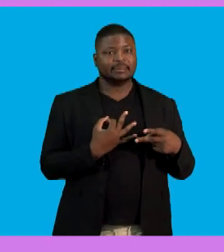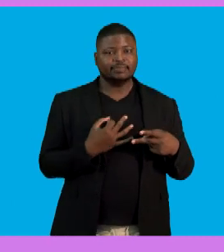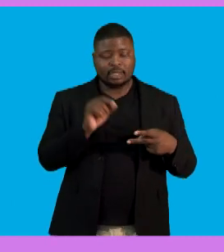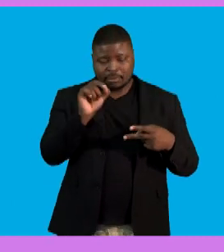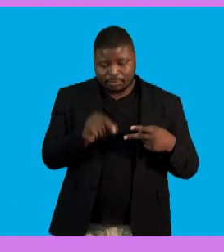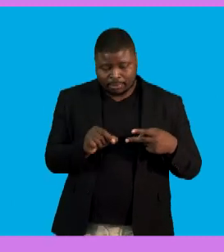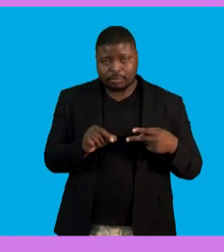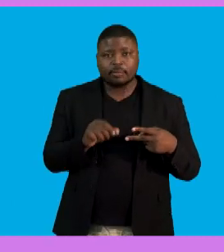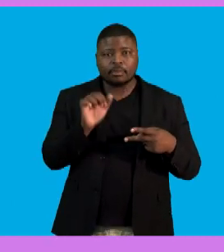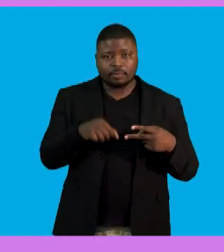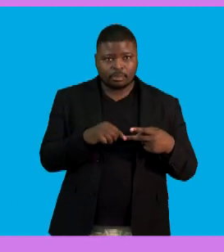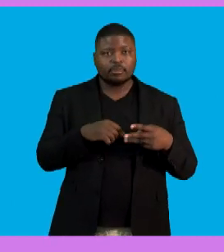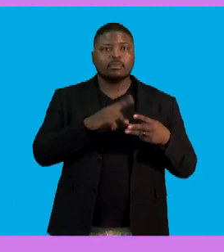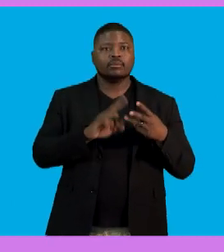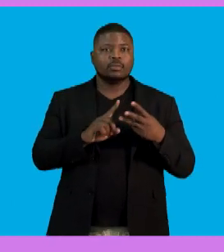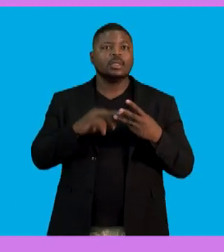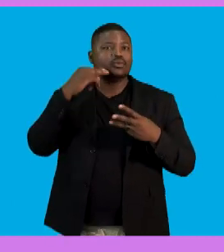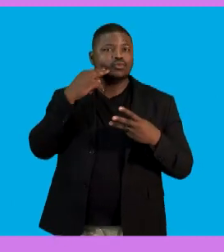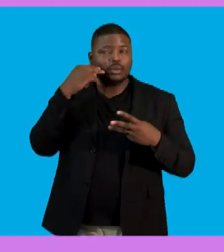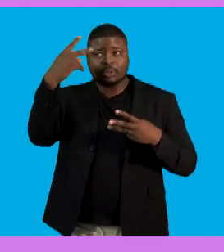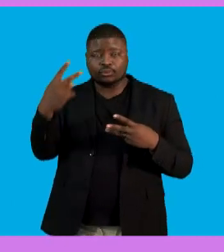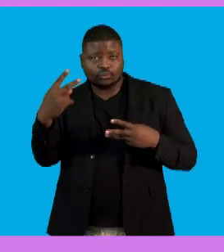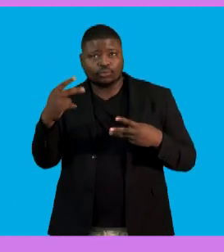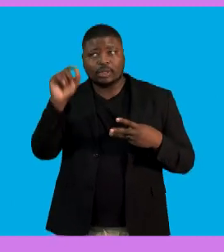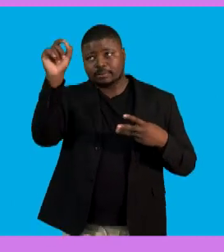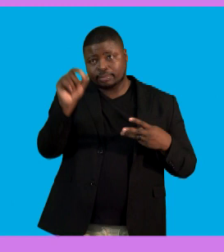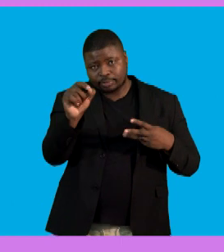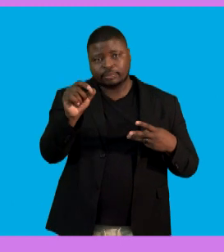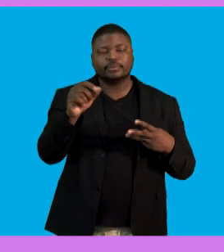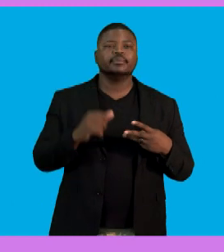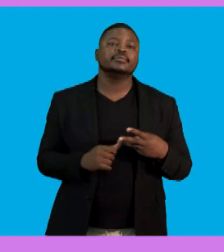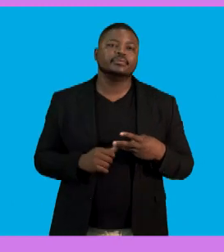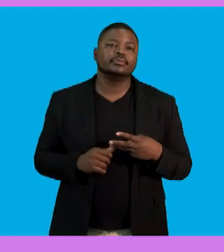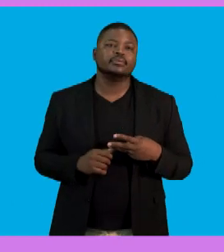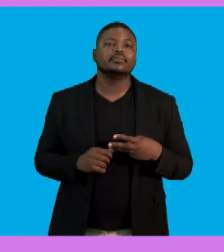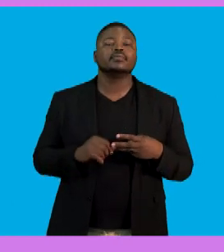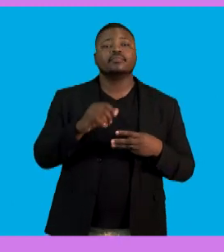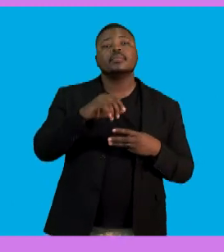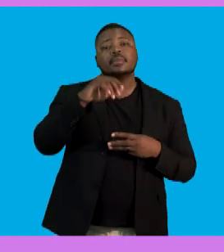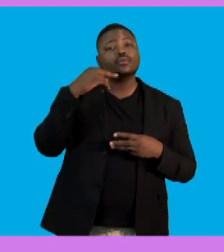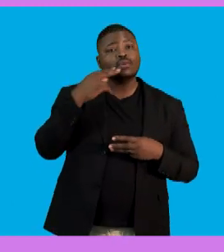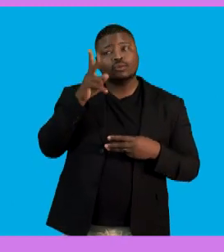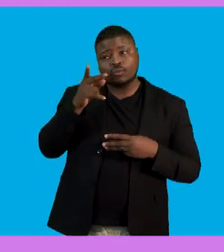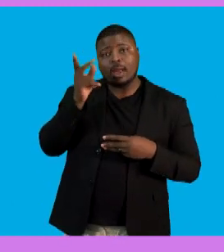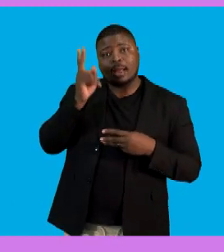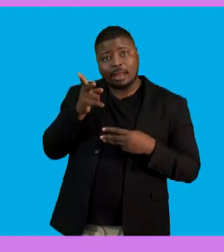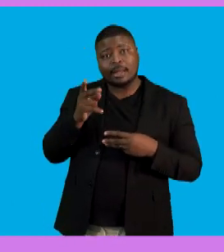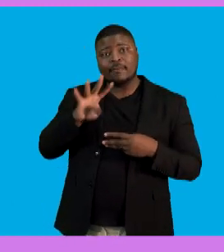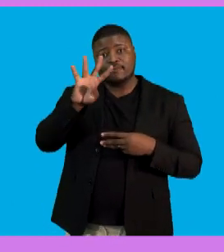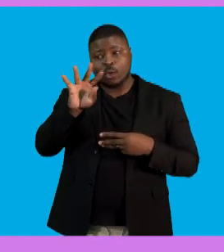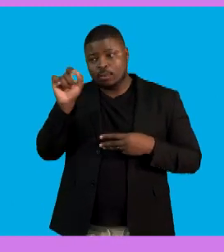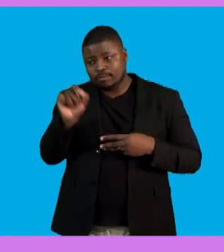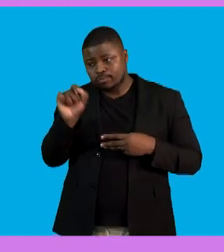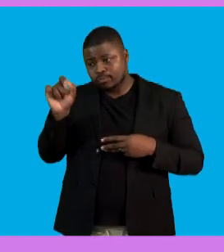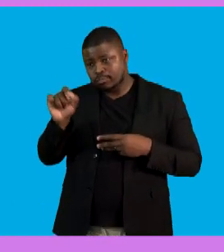is. Chocolate 2 again, scratch that off, yes, chocolate 2. Chocolate 2 again, there you